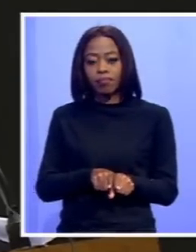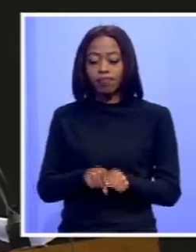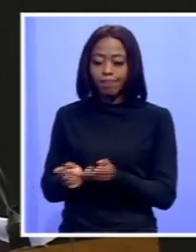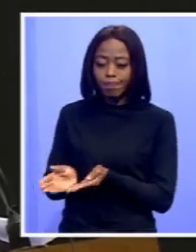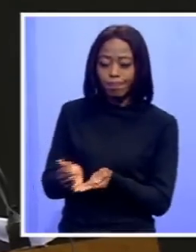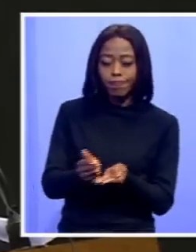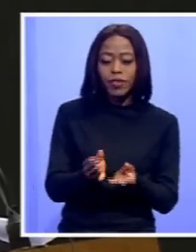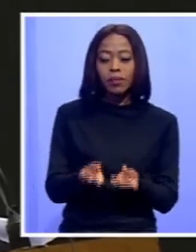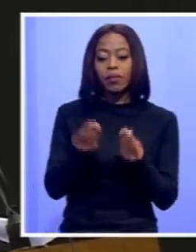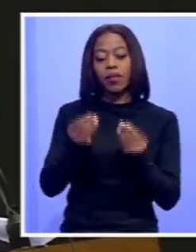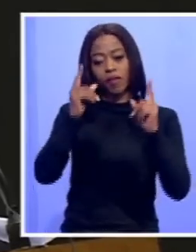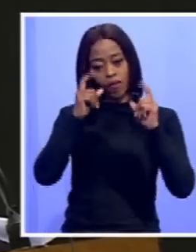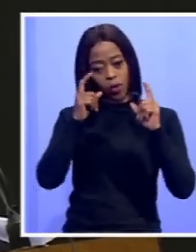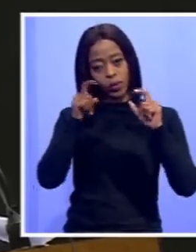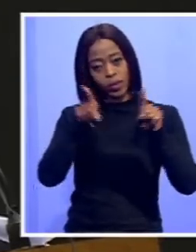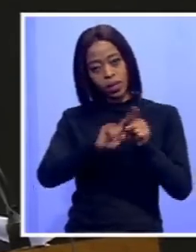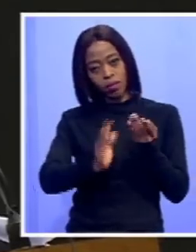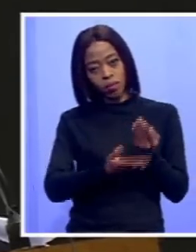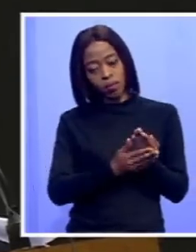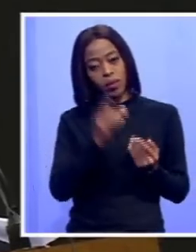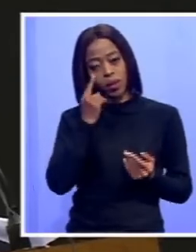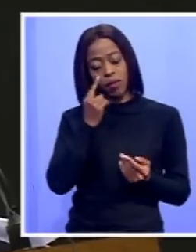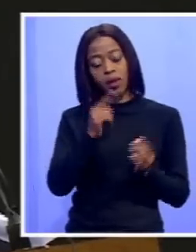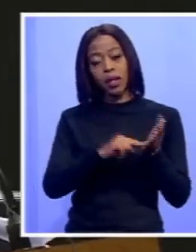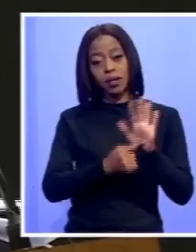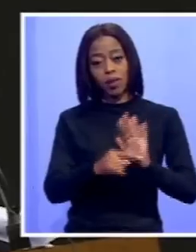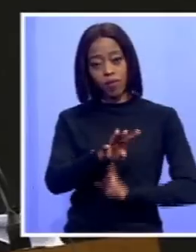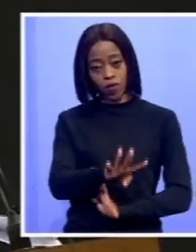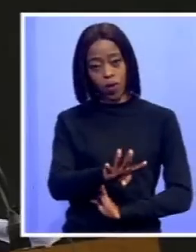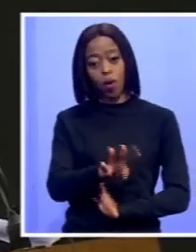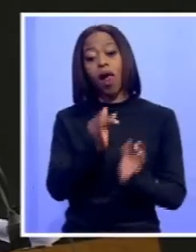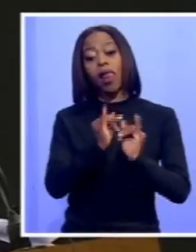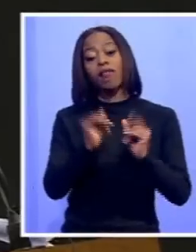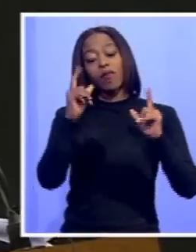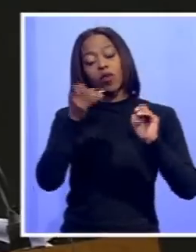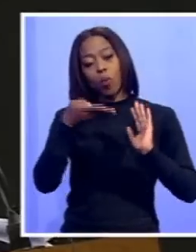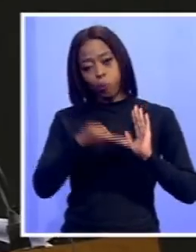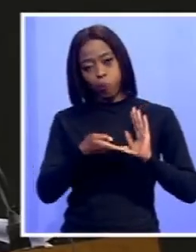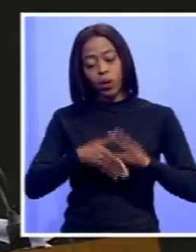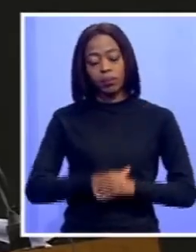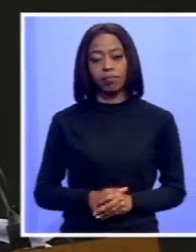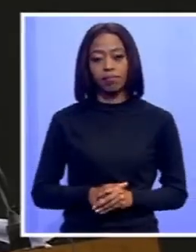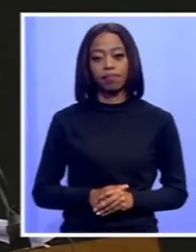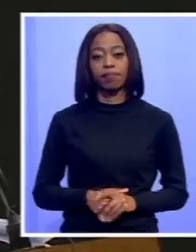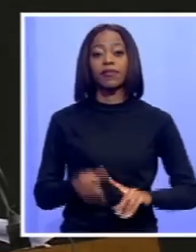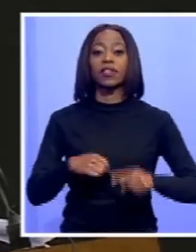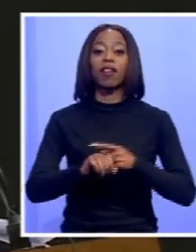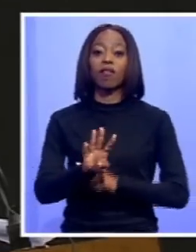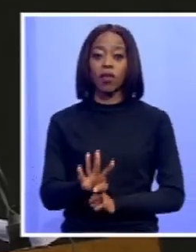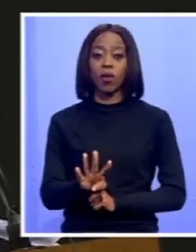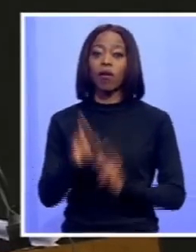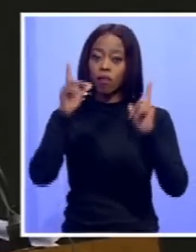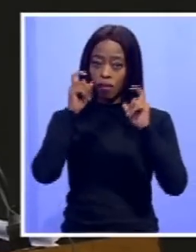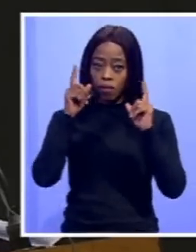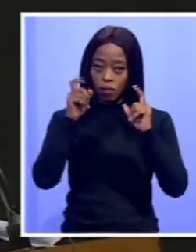a photo album which was admitted as exhibit 4 and comprised of 11 photographs. Sub 4, the photographs were taken